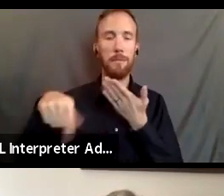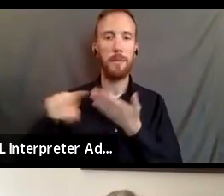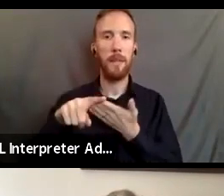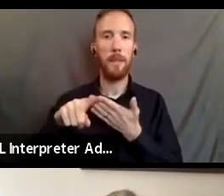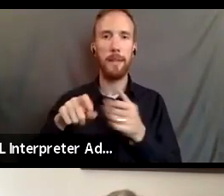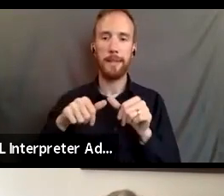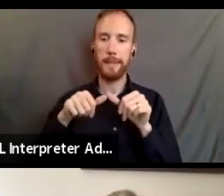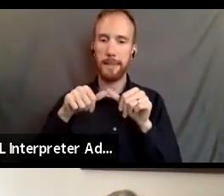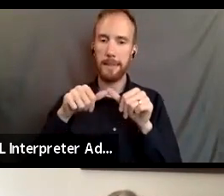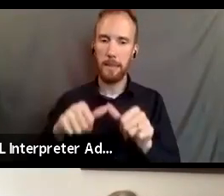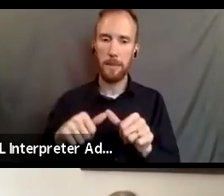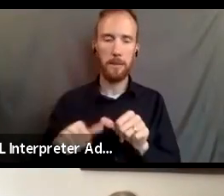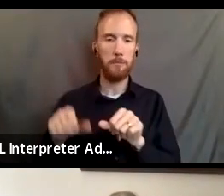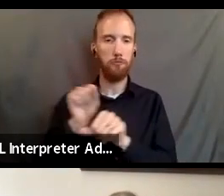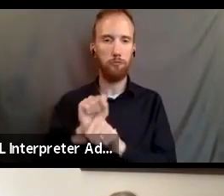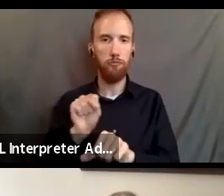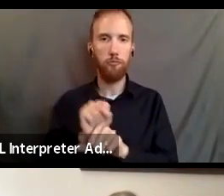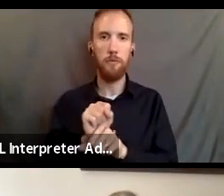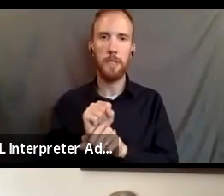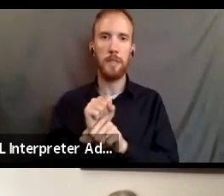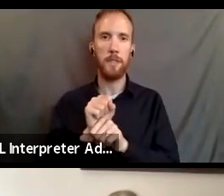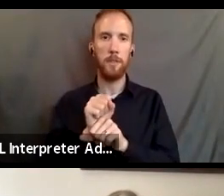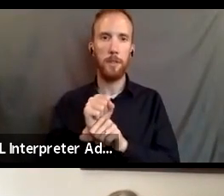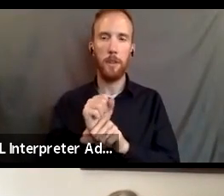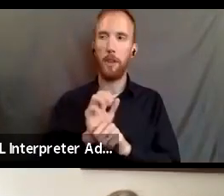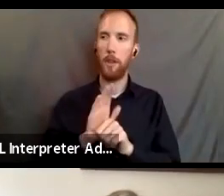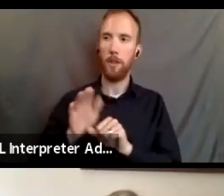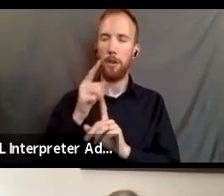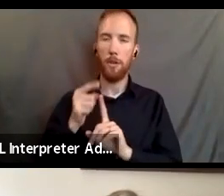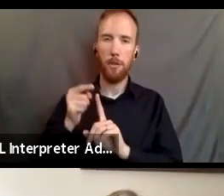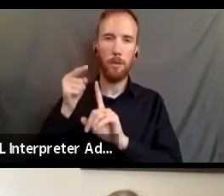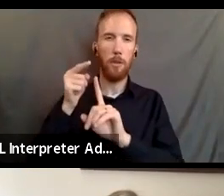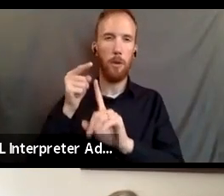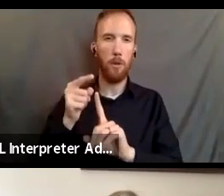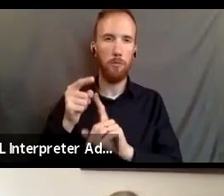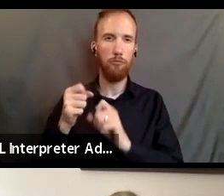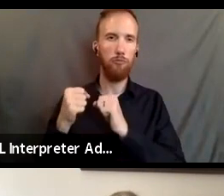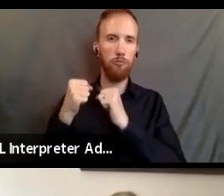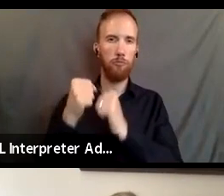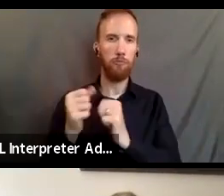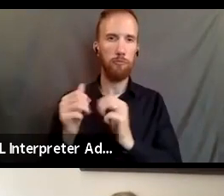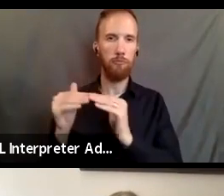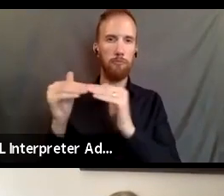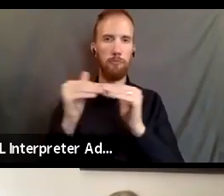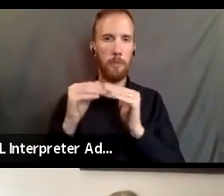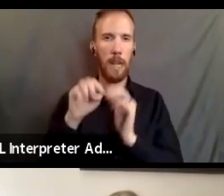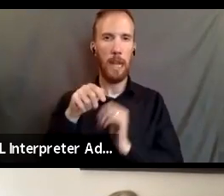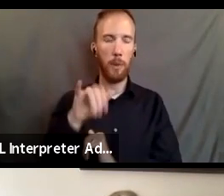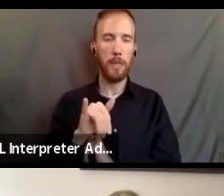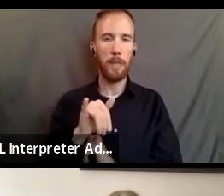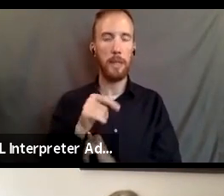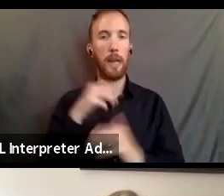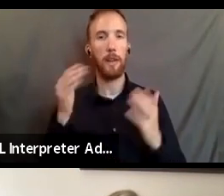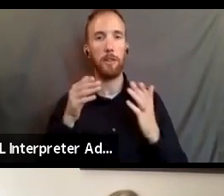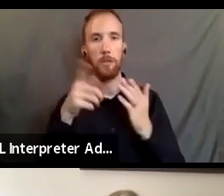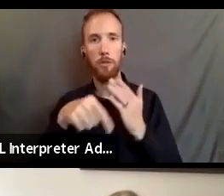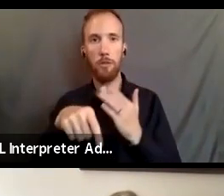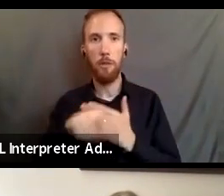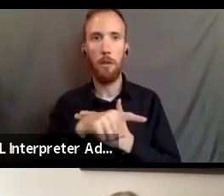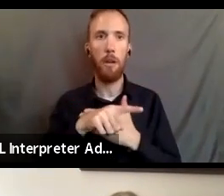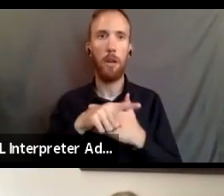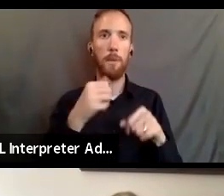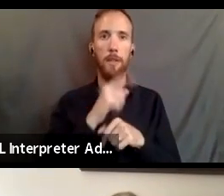furnace and equity i urge the board of education to make sure that we have common sense in our